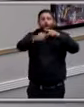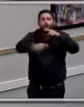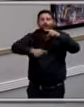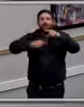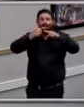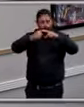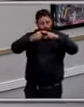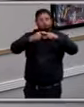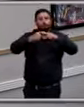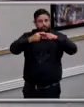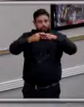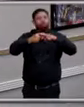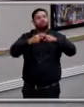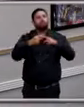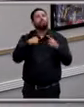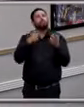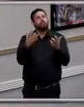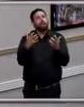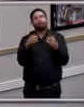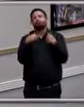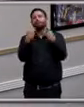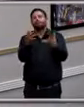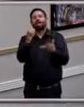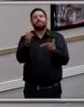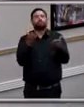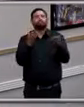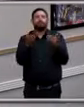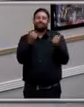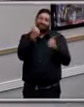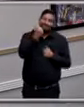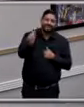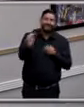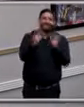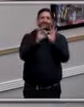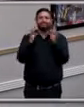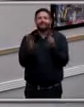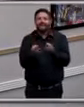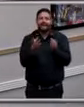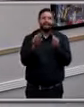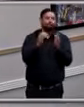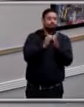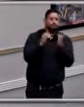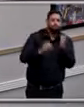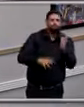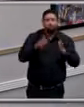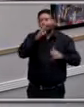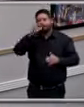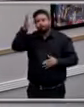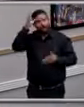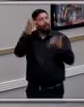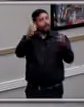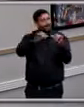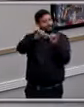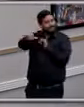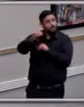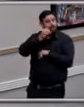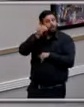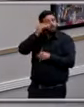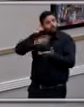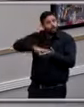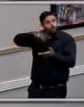So we want to provide that service to any family, any student, parent that wishes to continue to